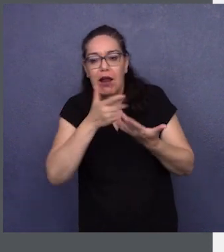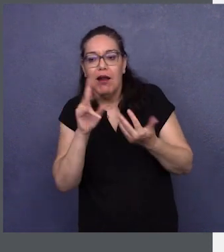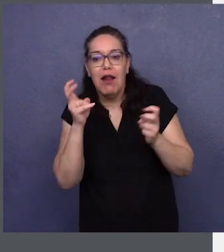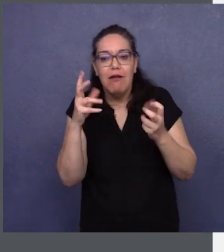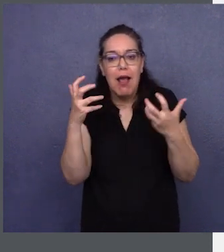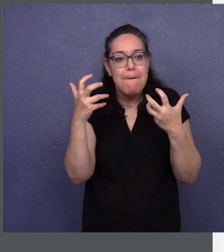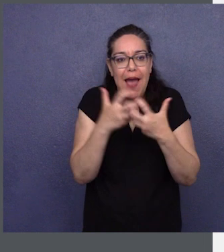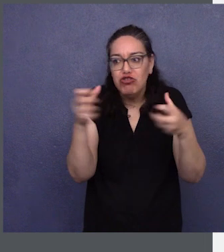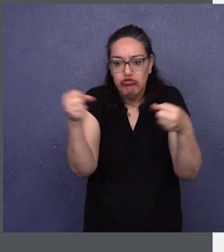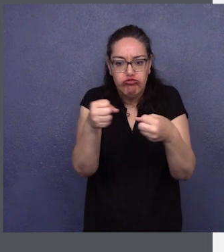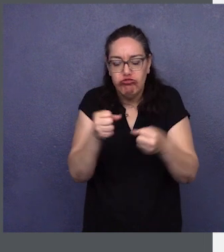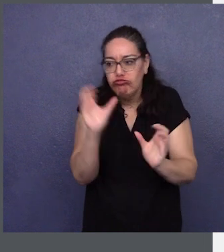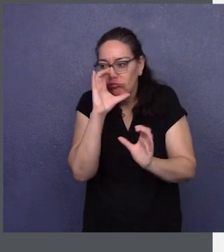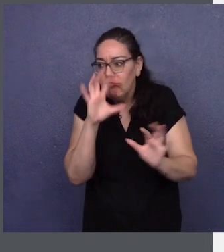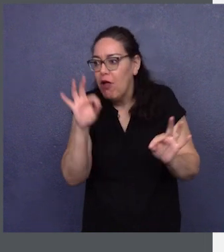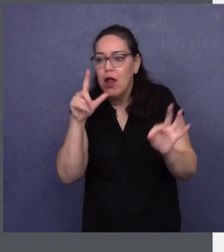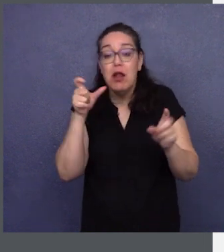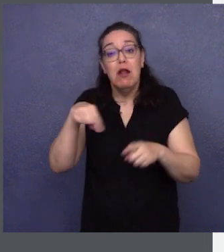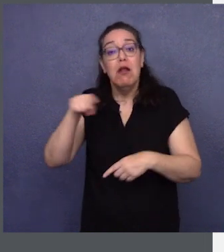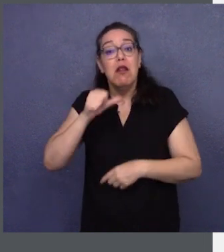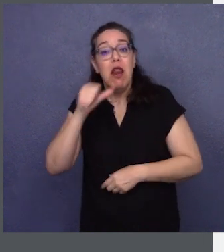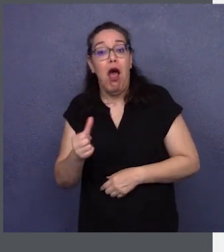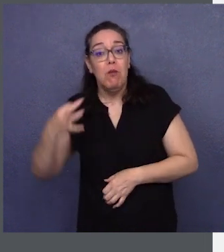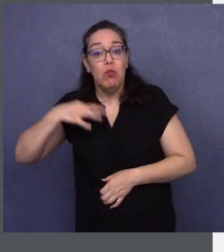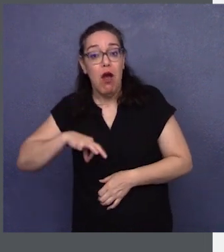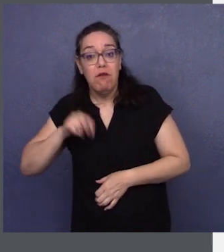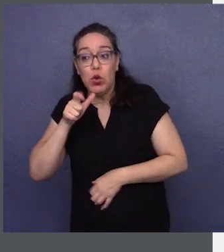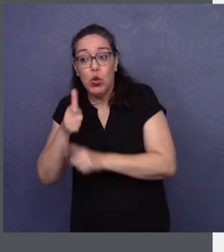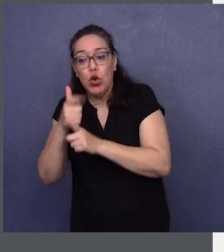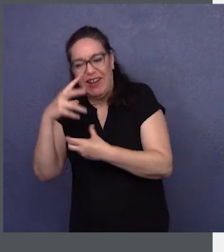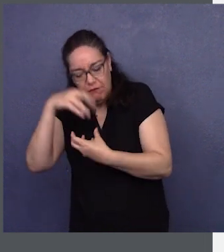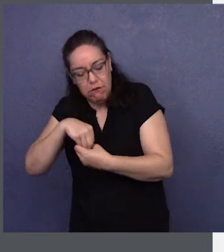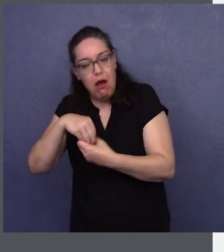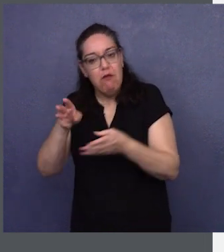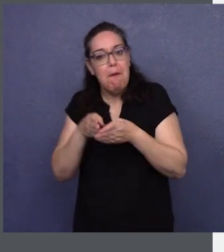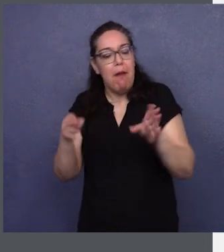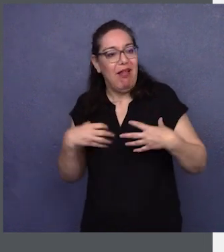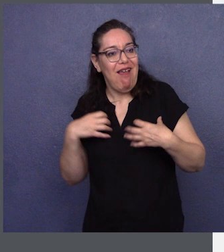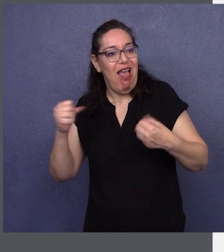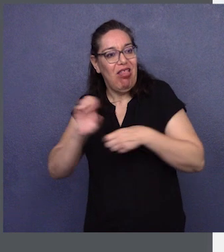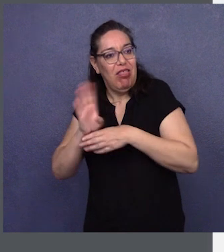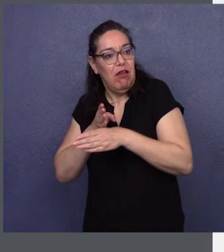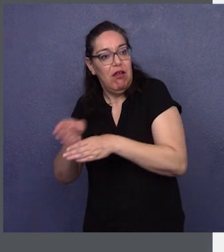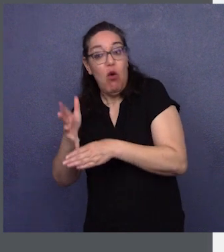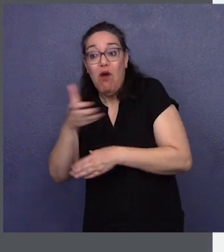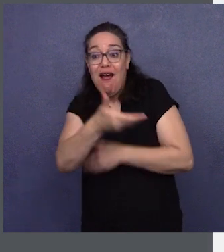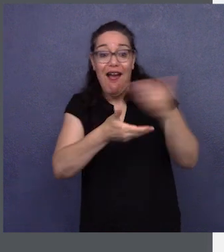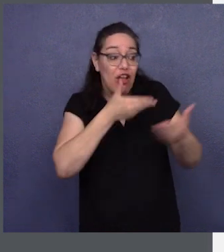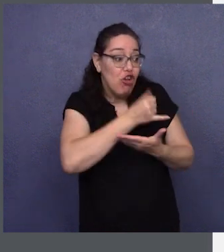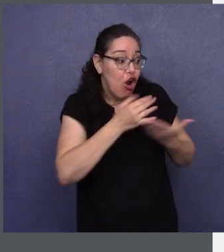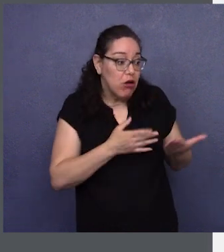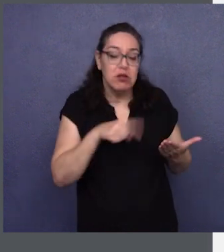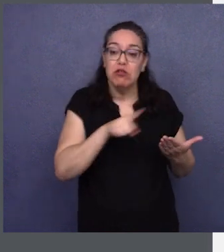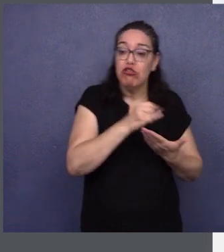thing. We're in nonprofits who are involved in the public health arena, who want to hire artists, and